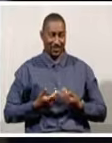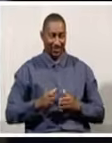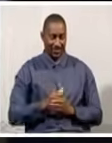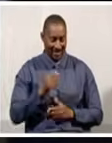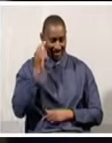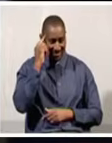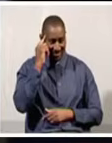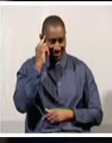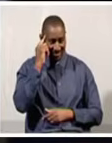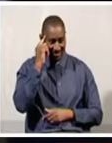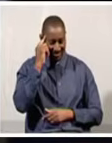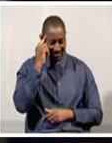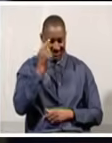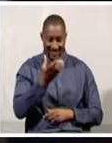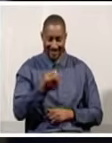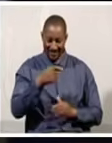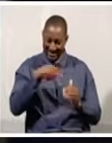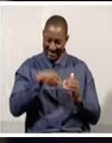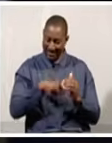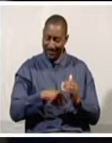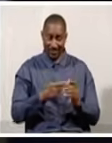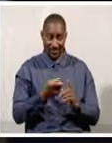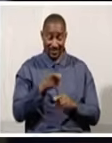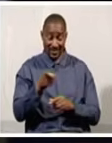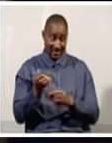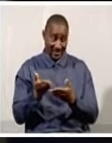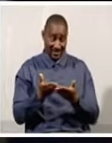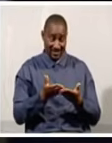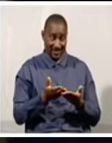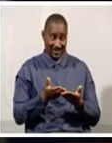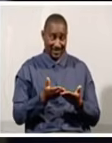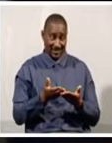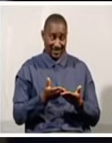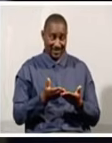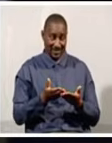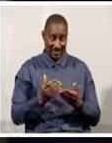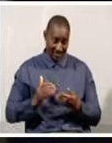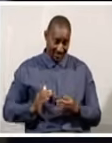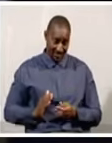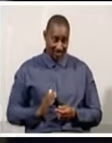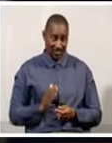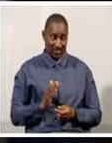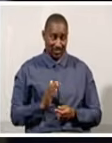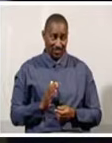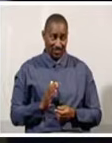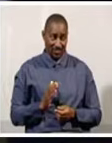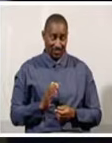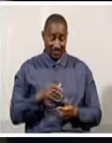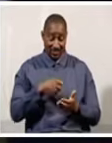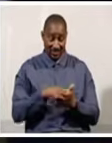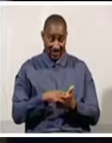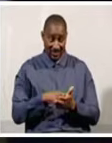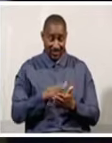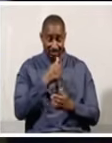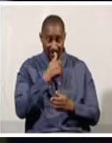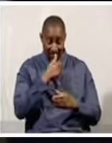think there was something deeper to my invitation, not only to the event, the fact that he allowed me to go into this private seating and just